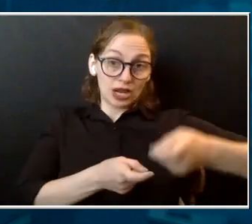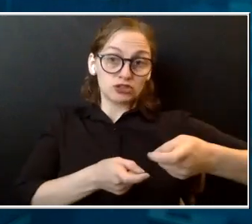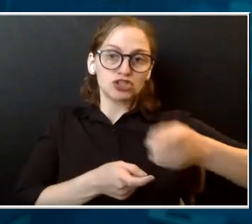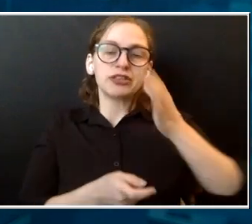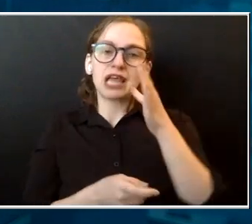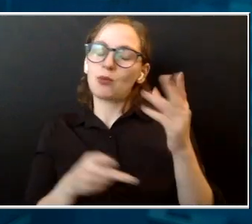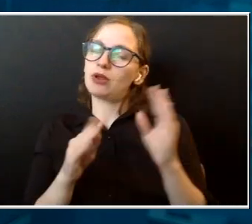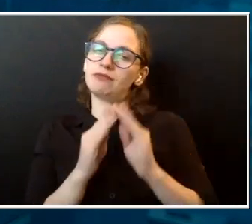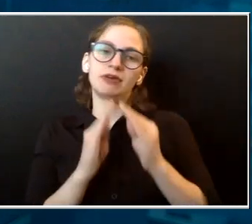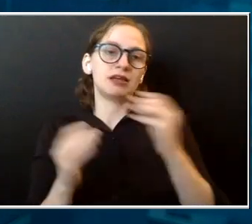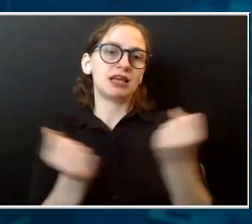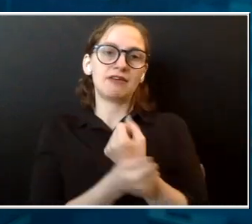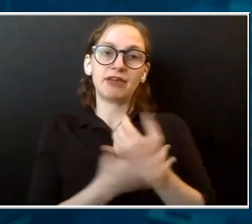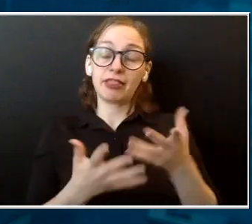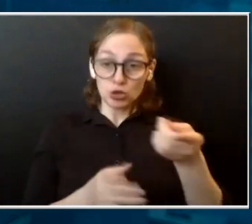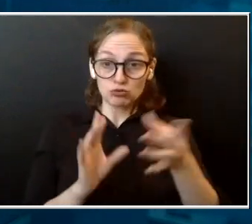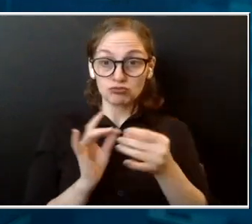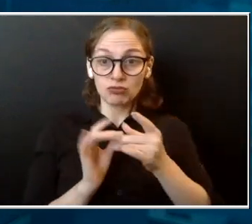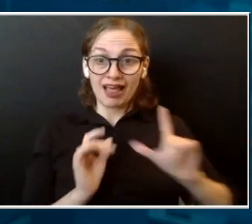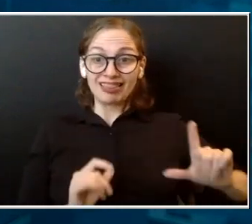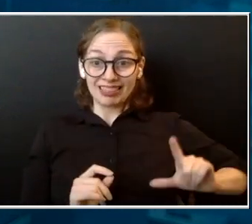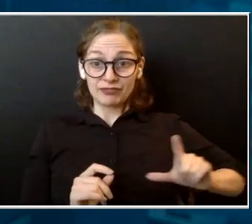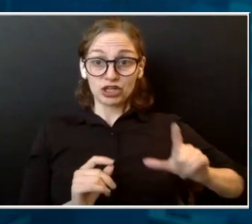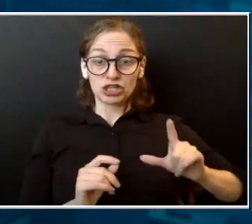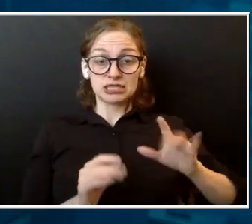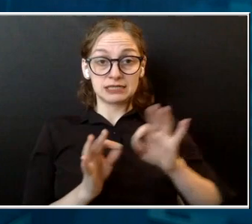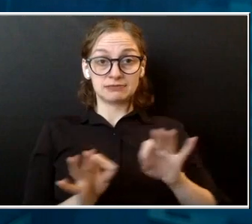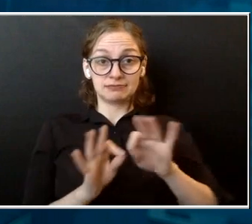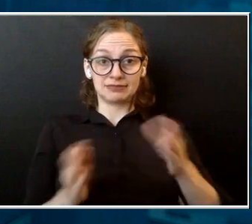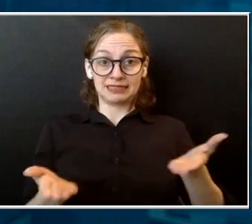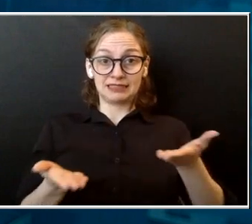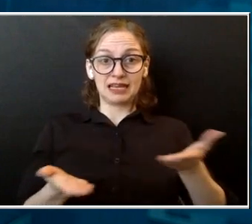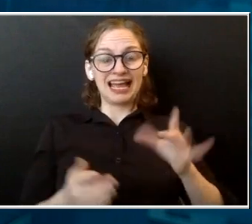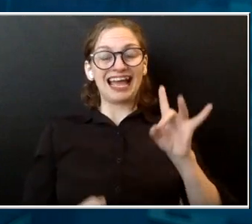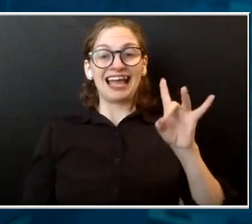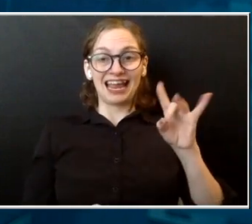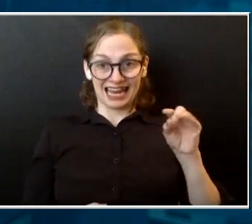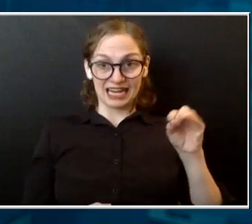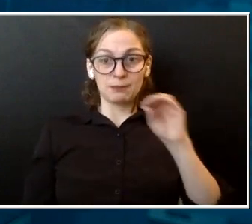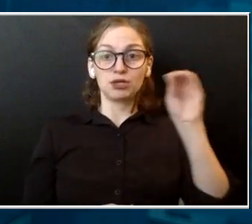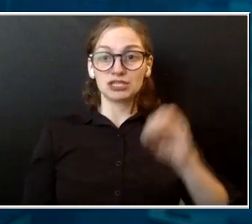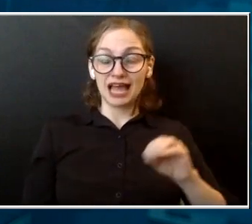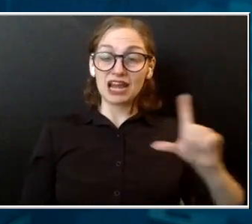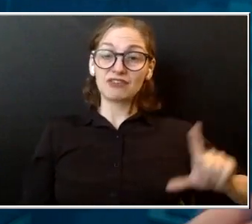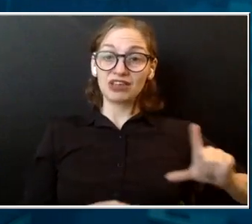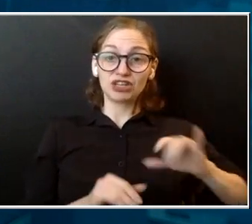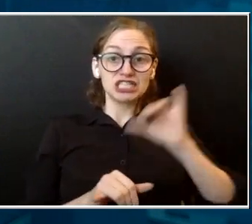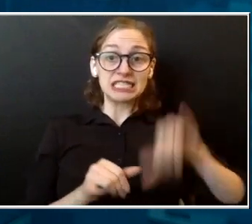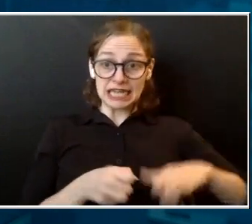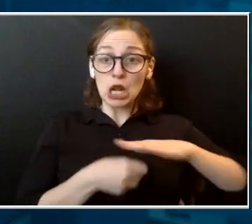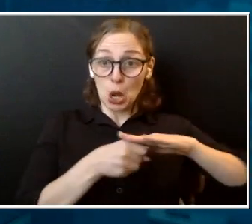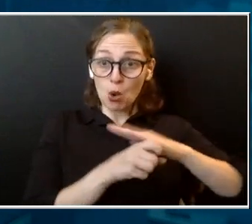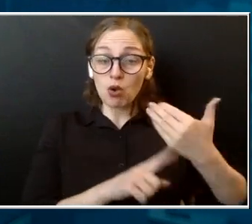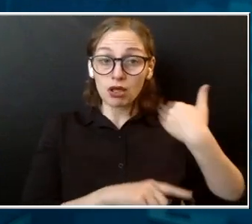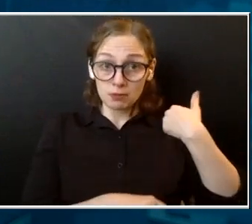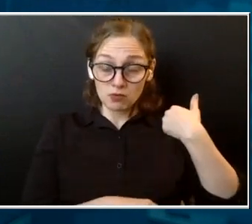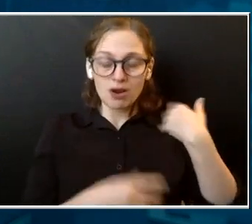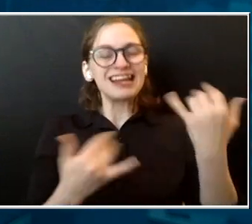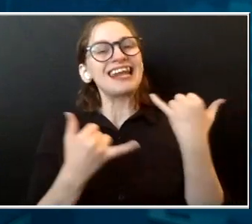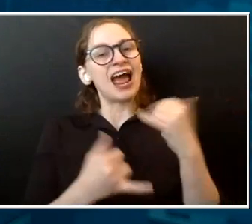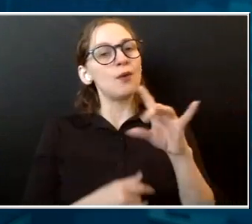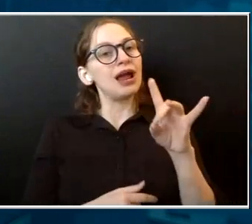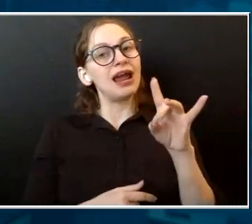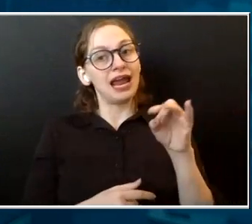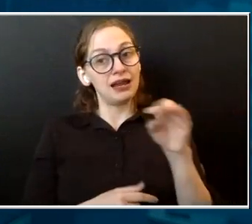livers, in particular in this area. 80% of livers stayed locally previously. Now 80% of livers fly out. So that's a